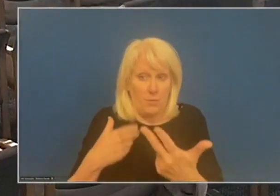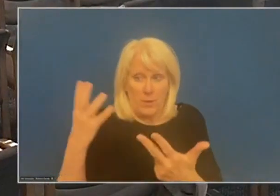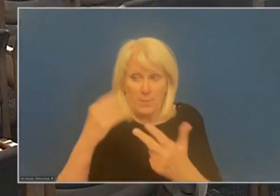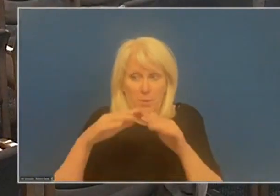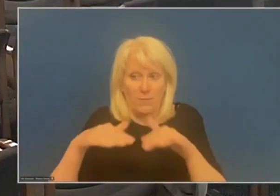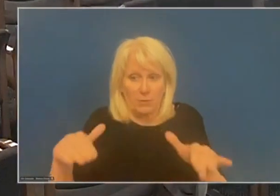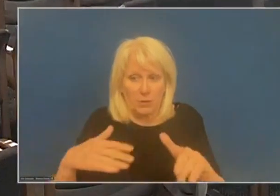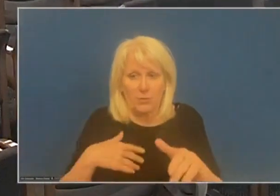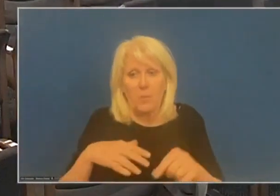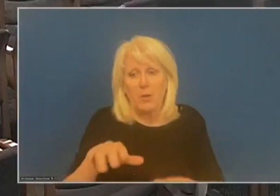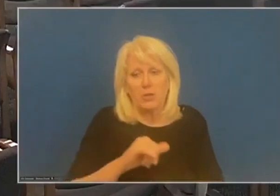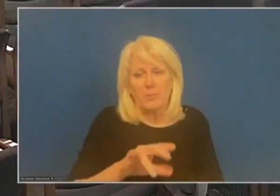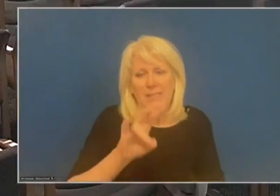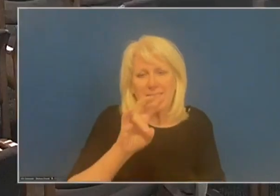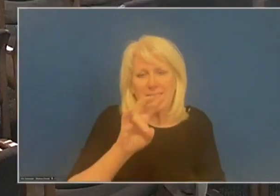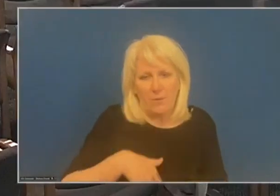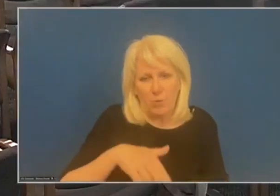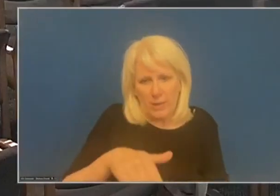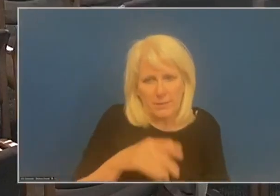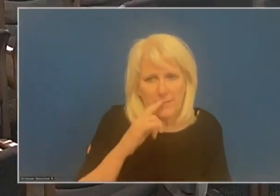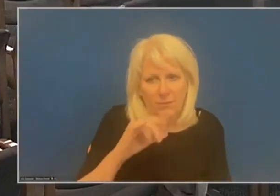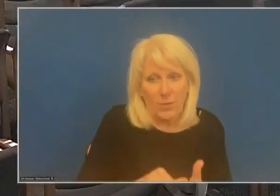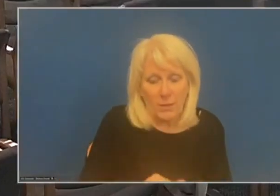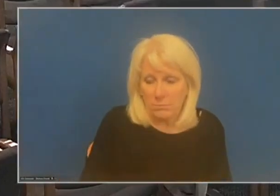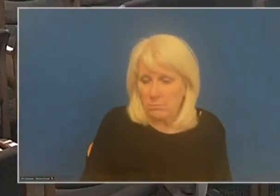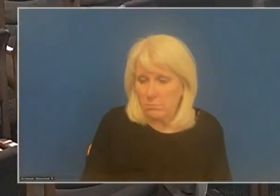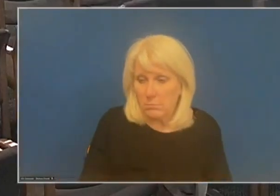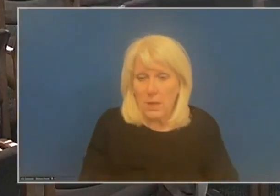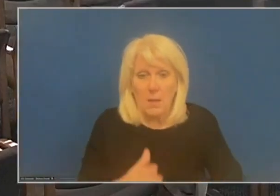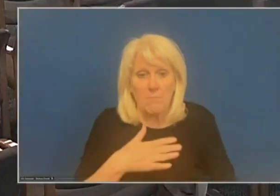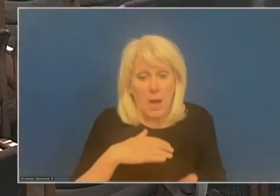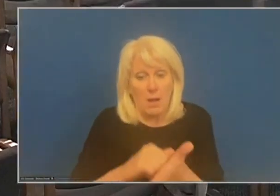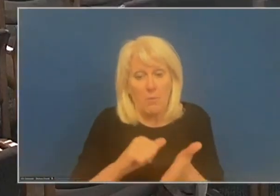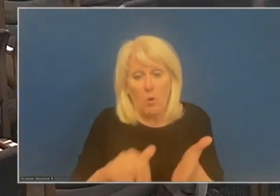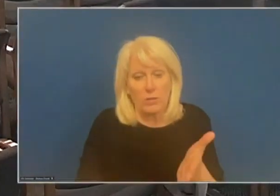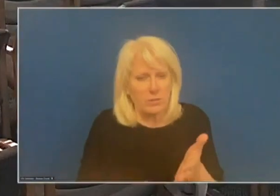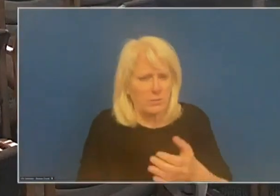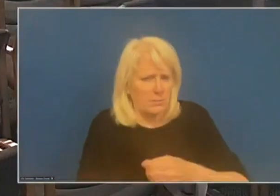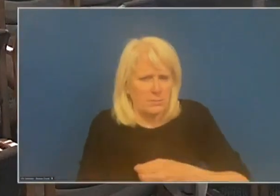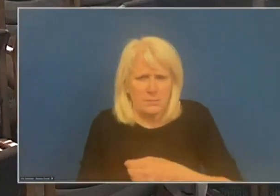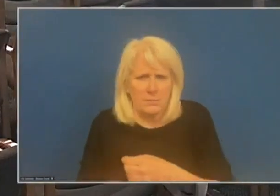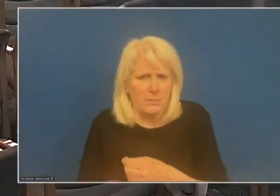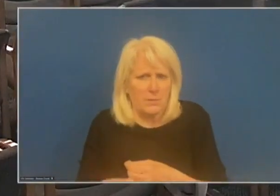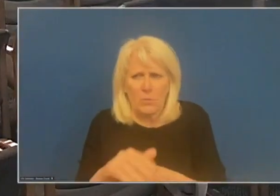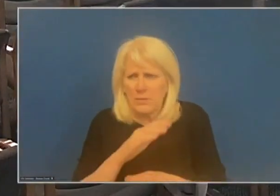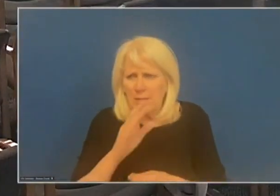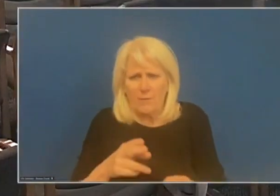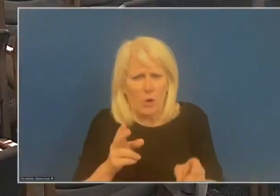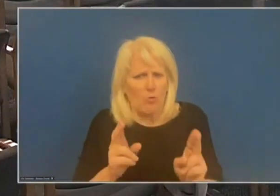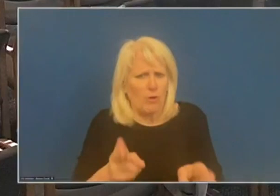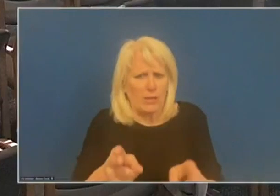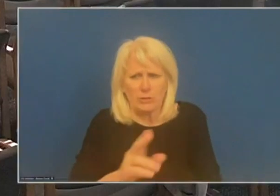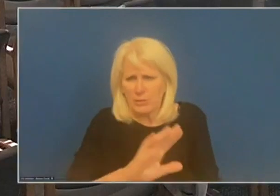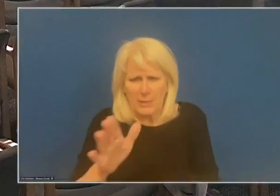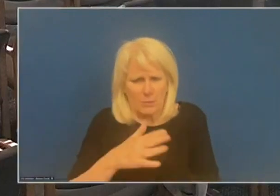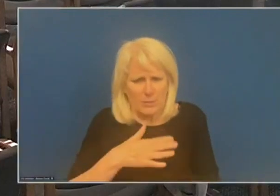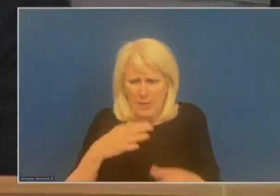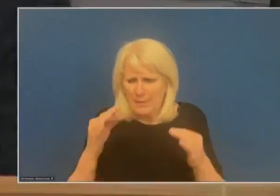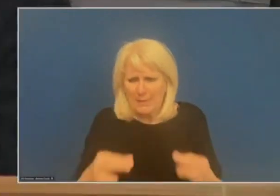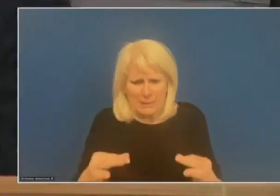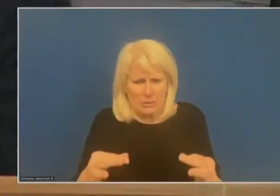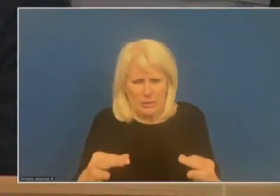children, and the abortions that I had never was a rush. It was my decision with